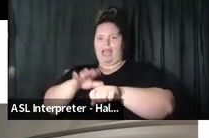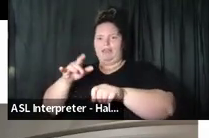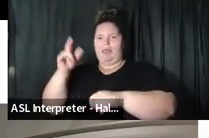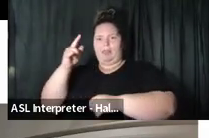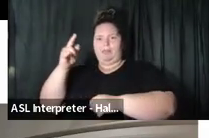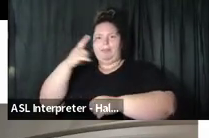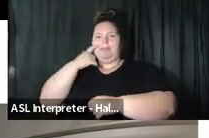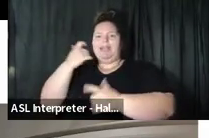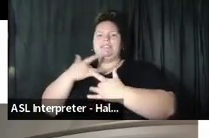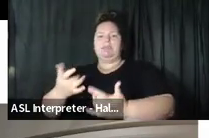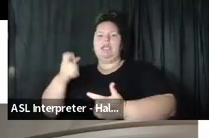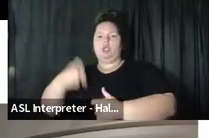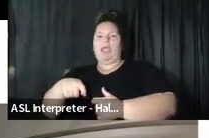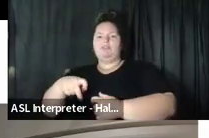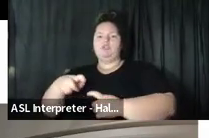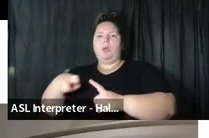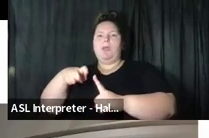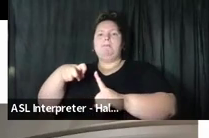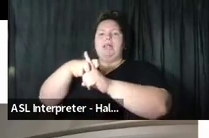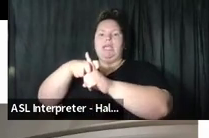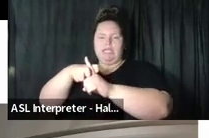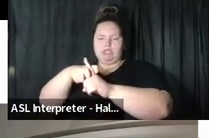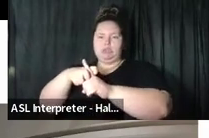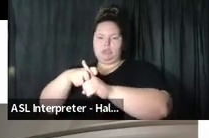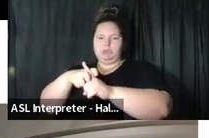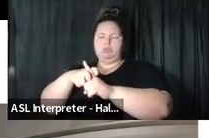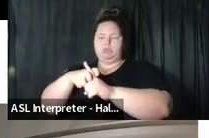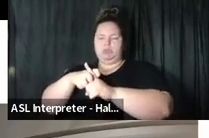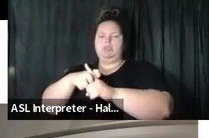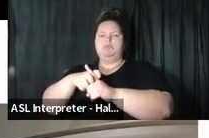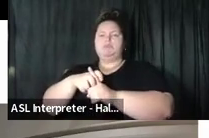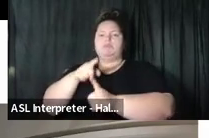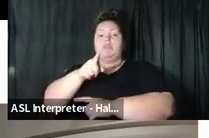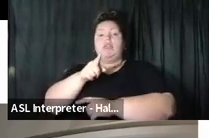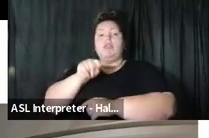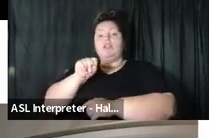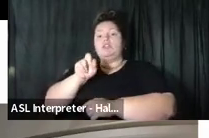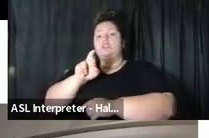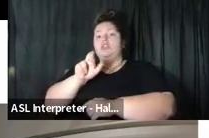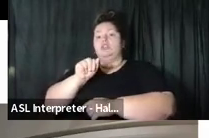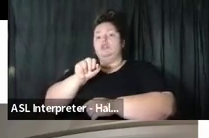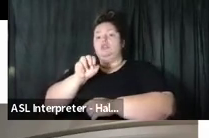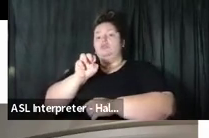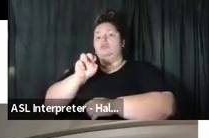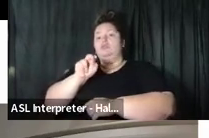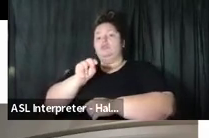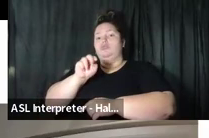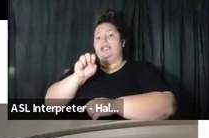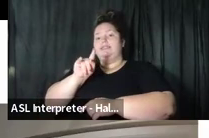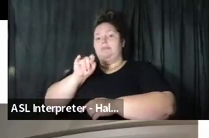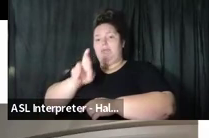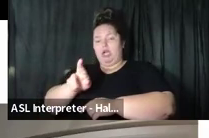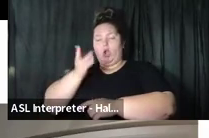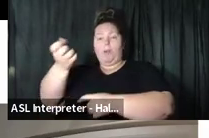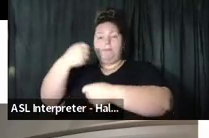to plug into the back of the seat, there is a transmitter that you can plug in that will make it Bluetooth accessible. So